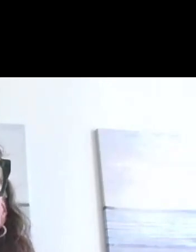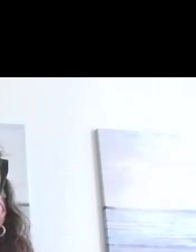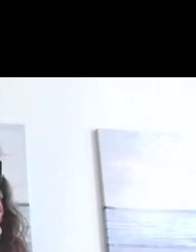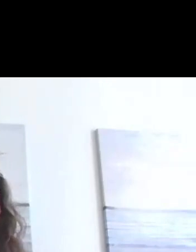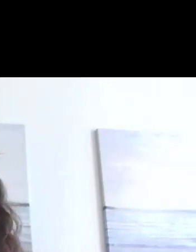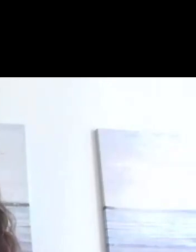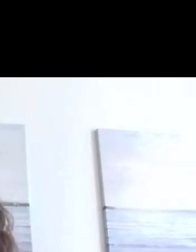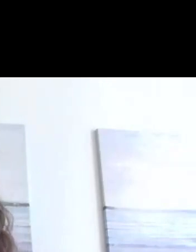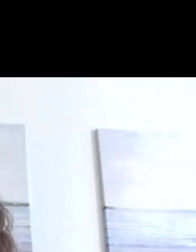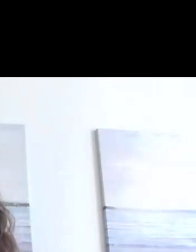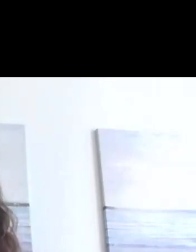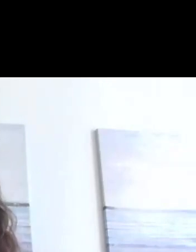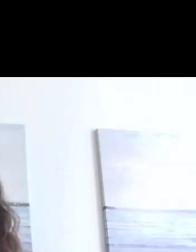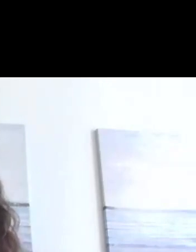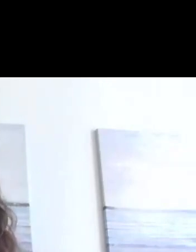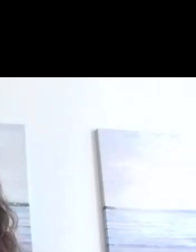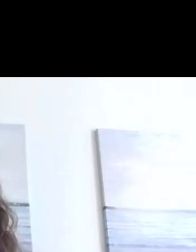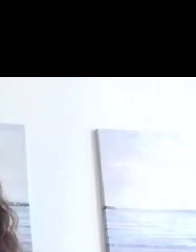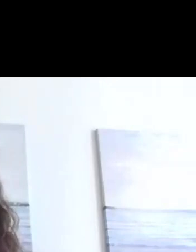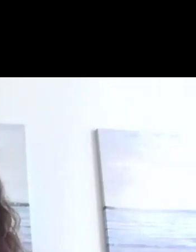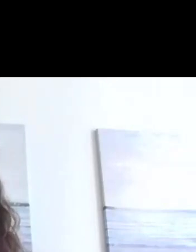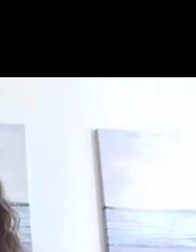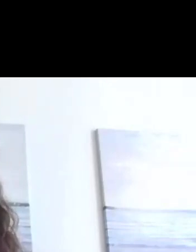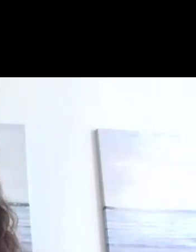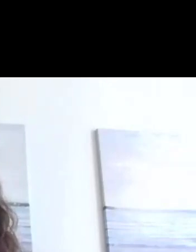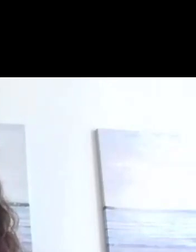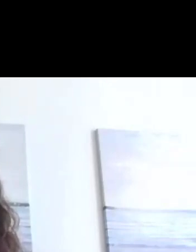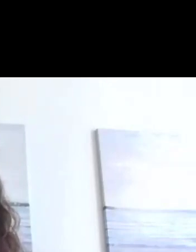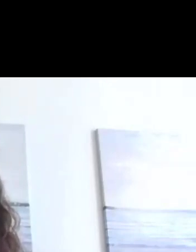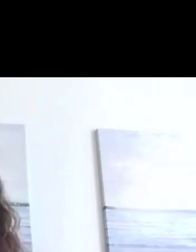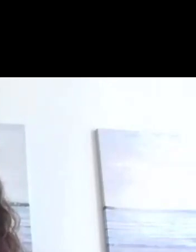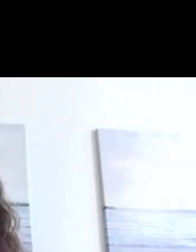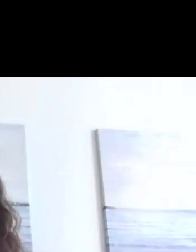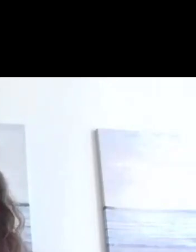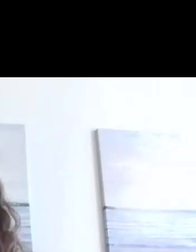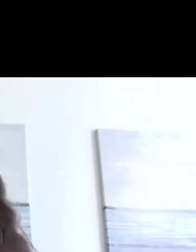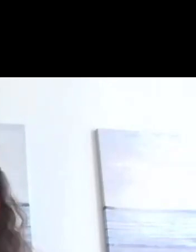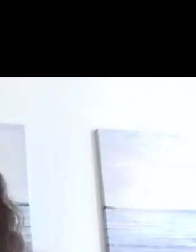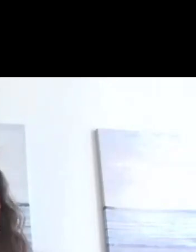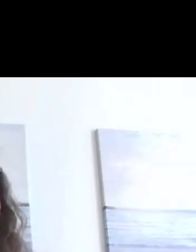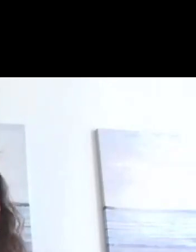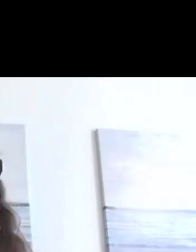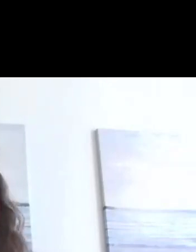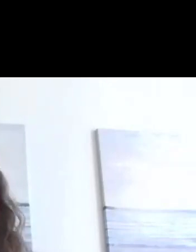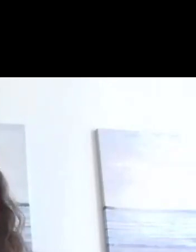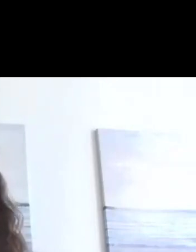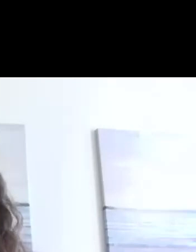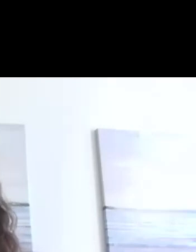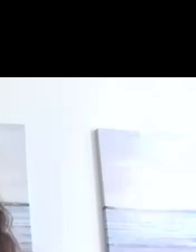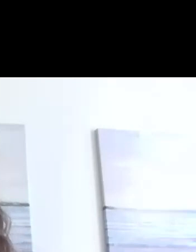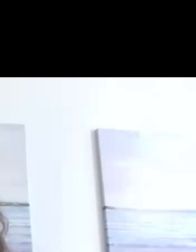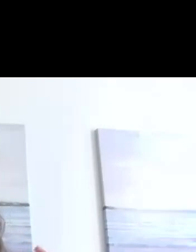advice, that all 10 of the bold recommendations from the Alzheimer's Task Force are launched, are